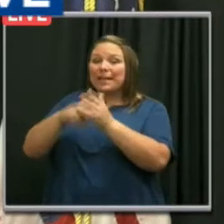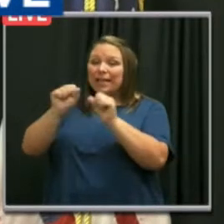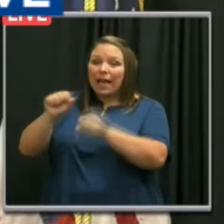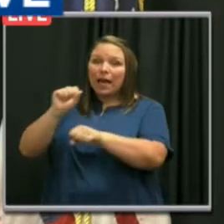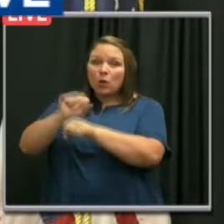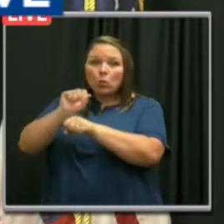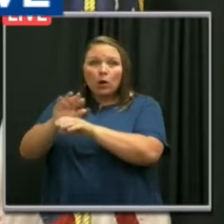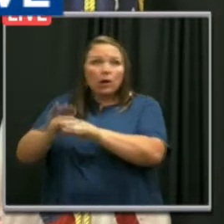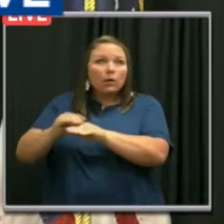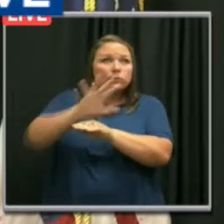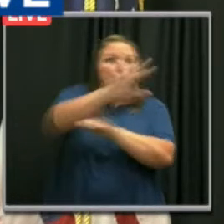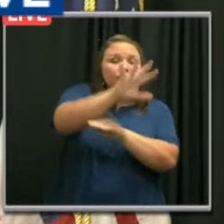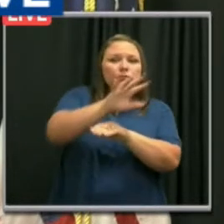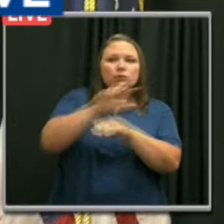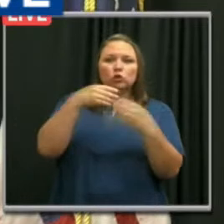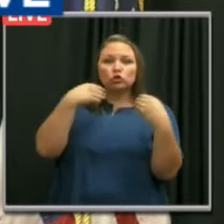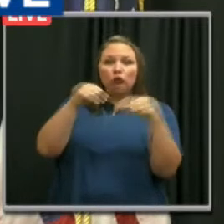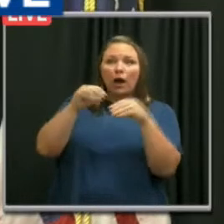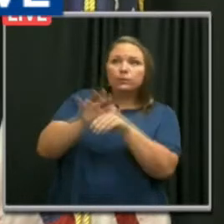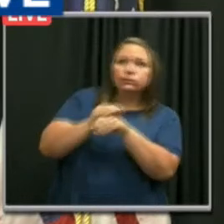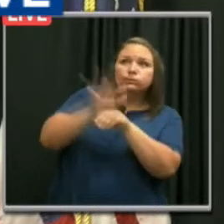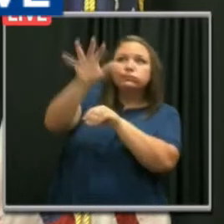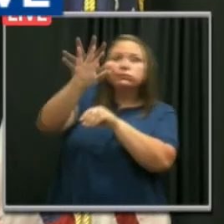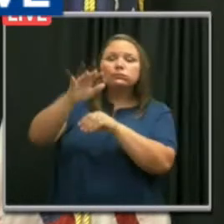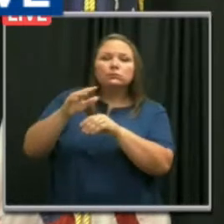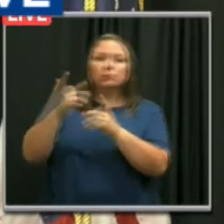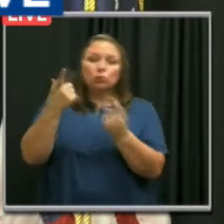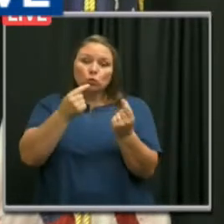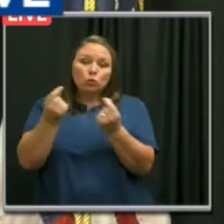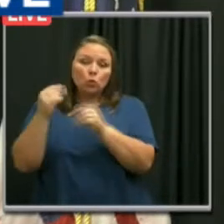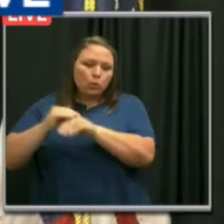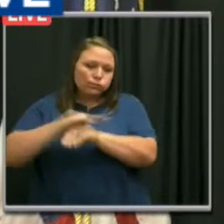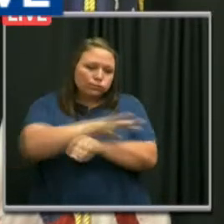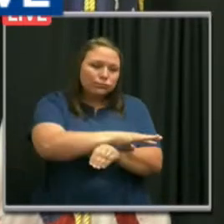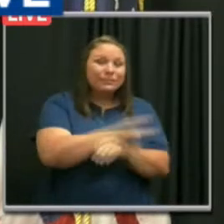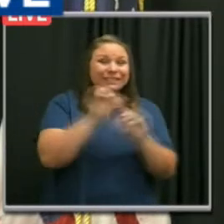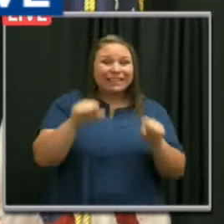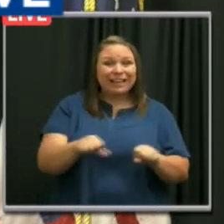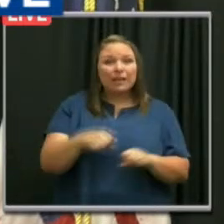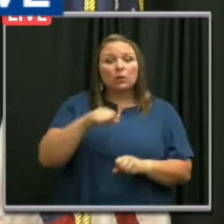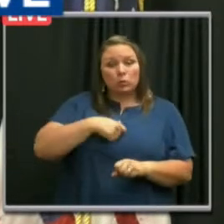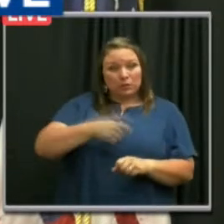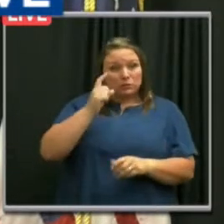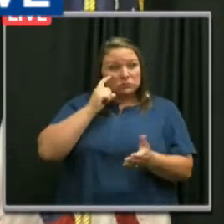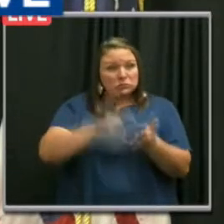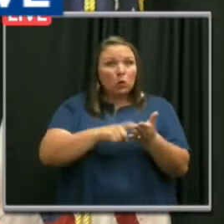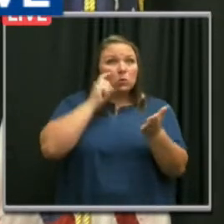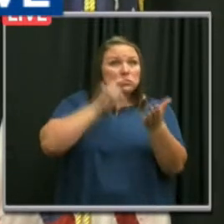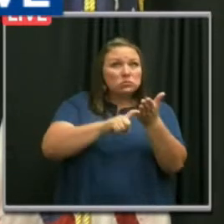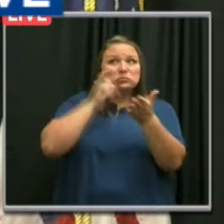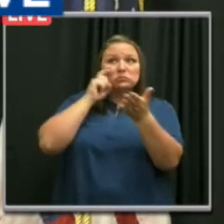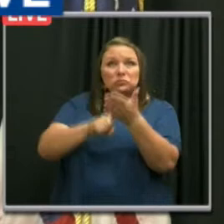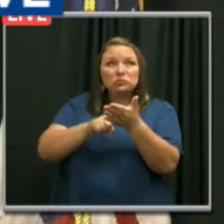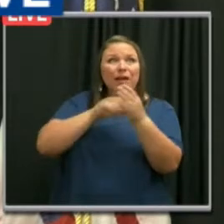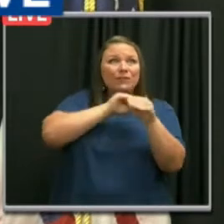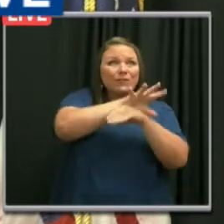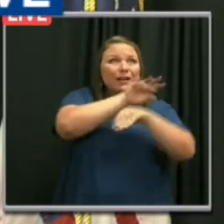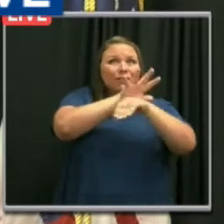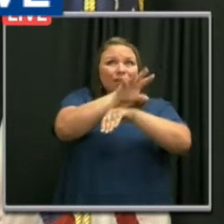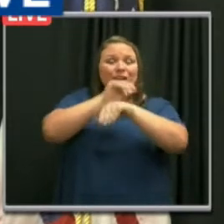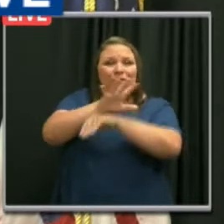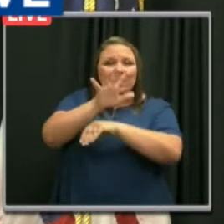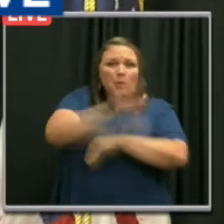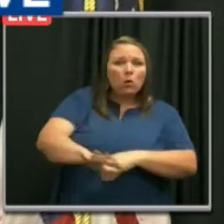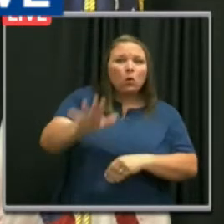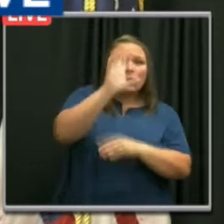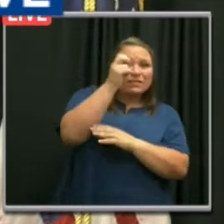not where they shop, and not where they may go. We have seen the virus affect almost every part of our city, our